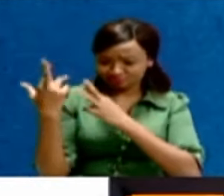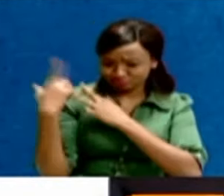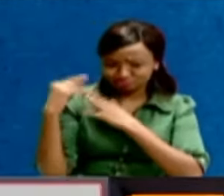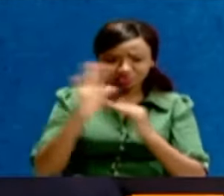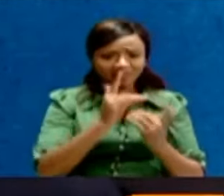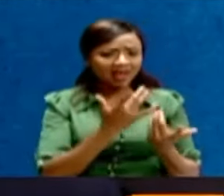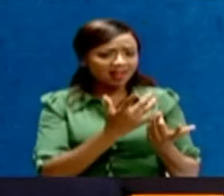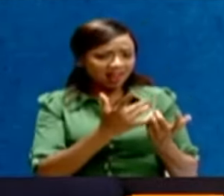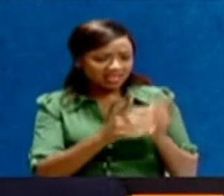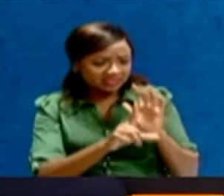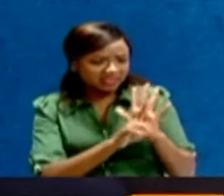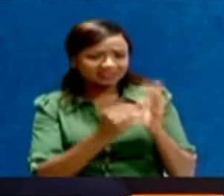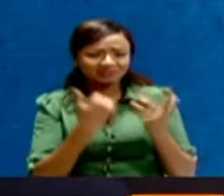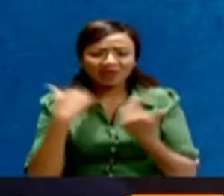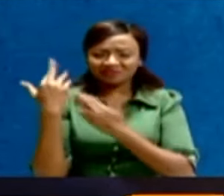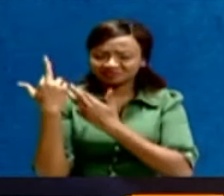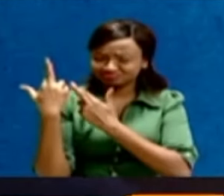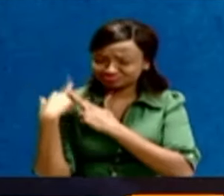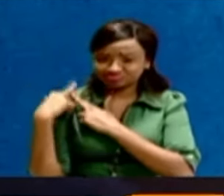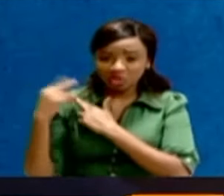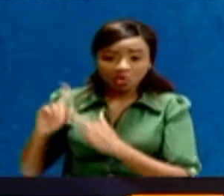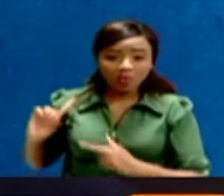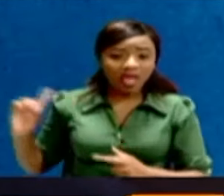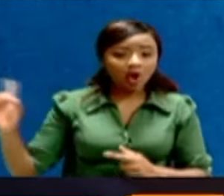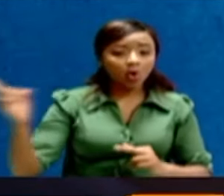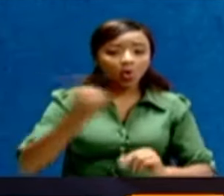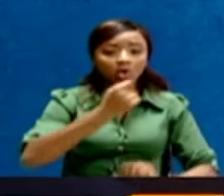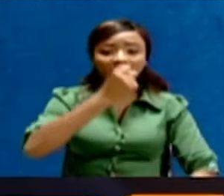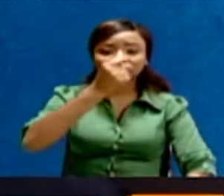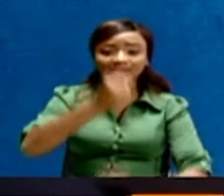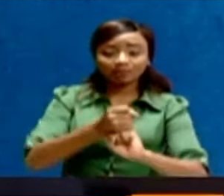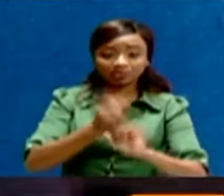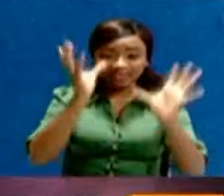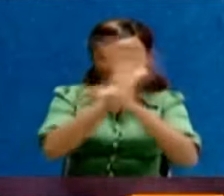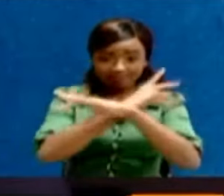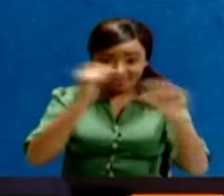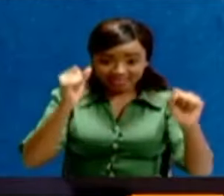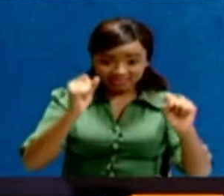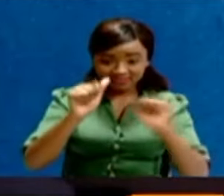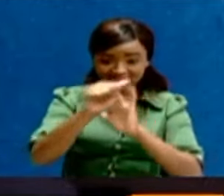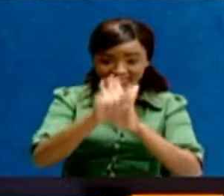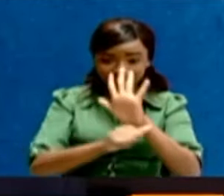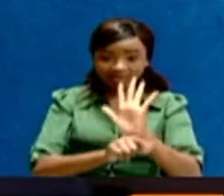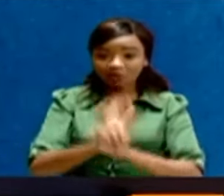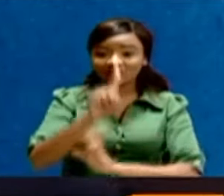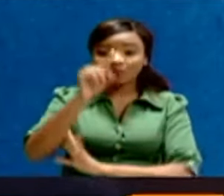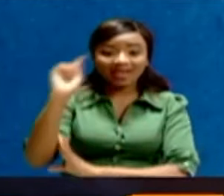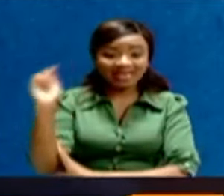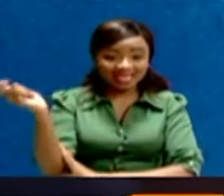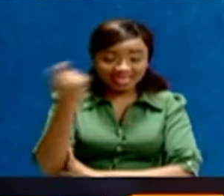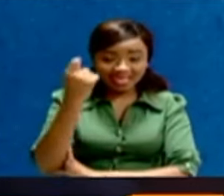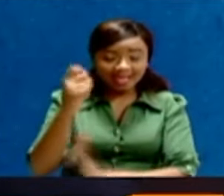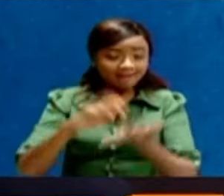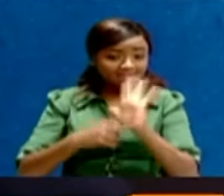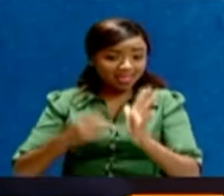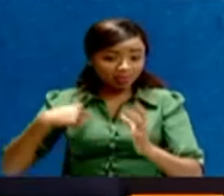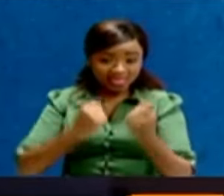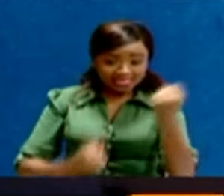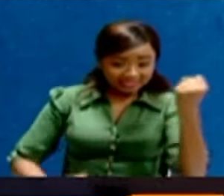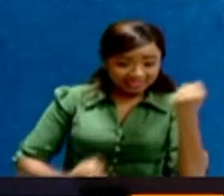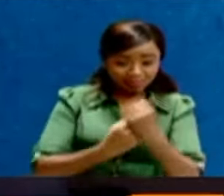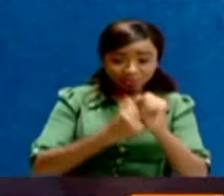its role. We are all in support of the president's agenda of one Kenya. We will not be supporting an